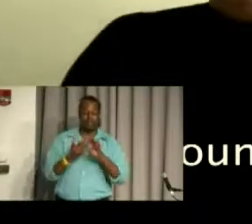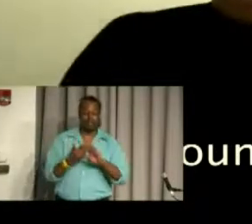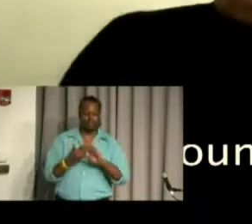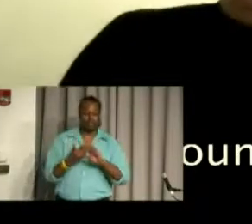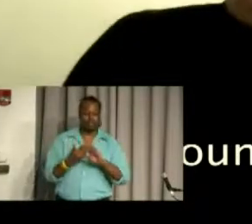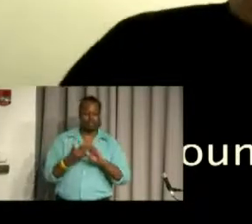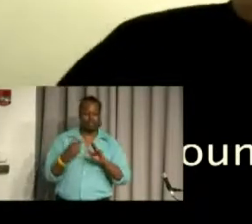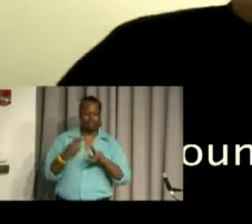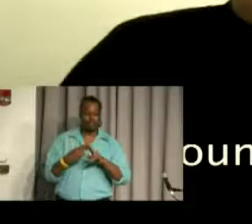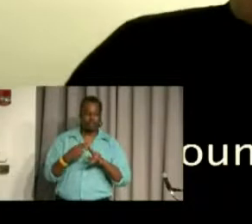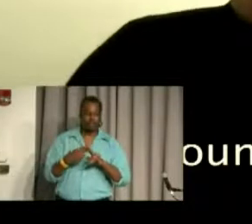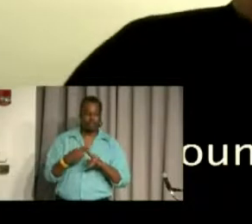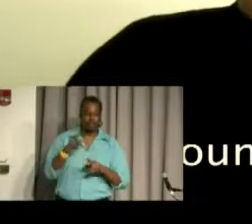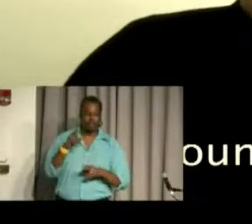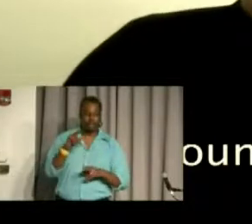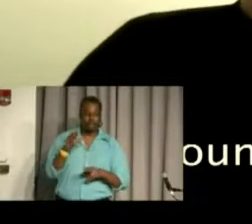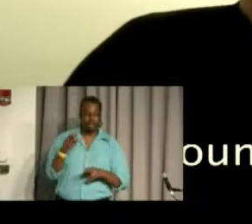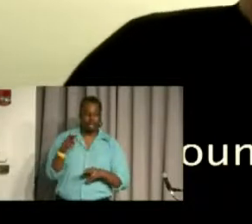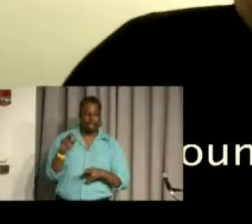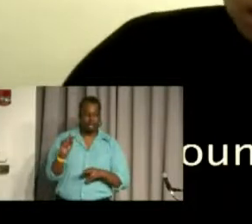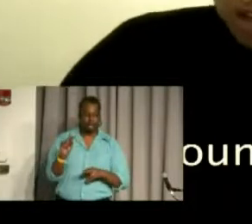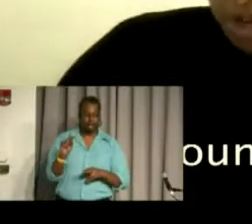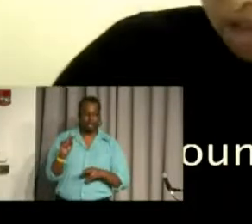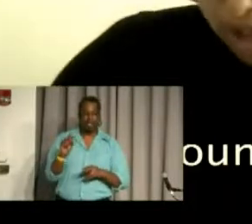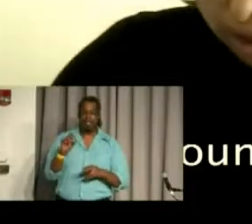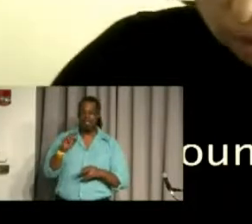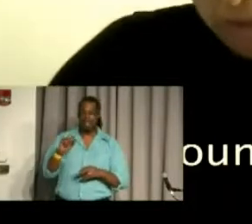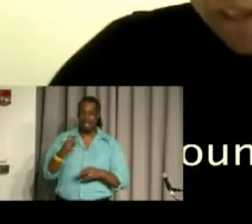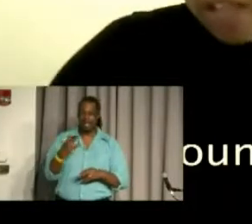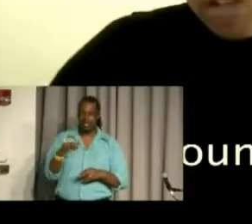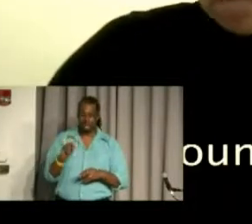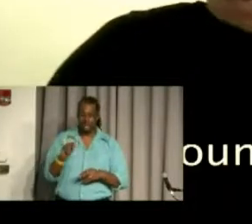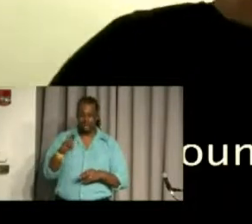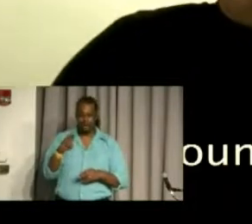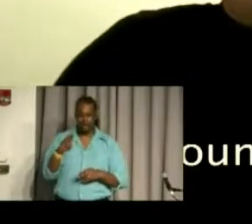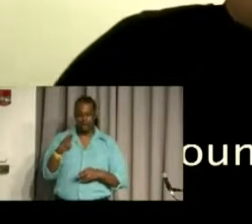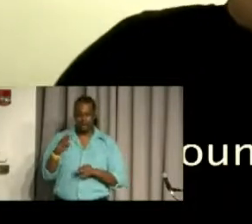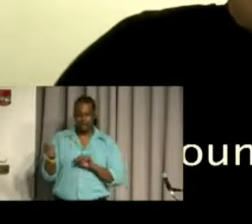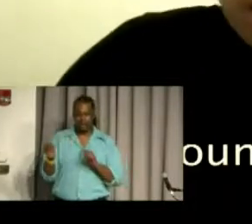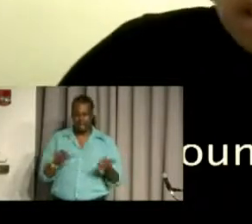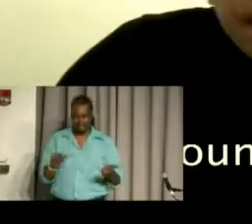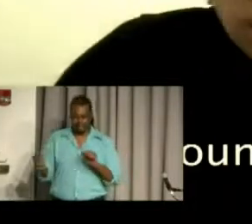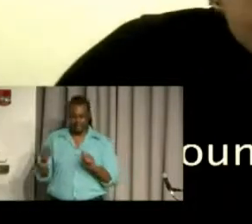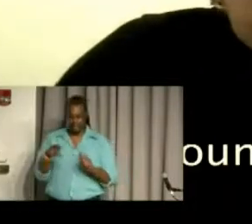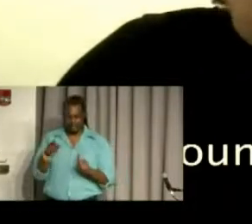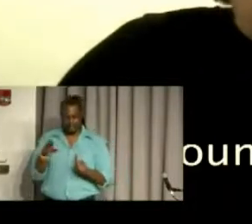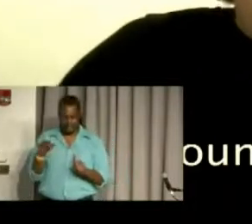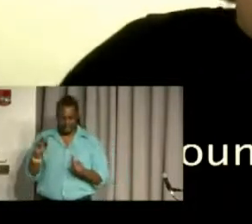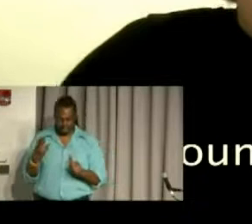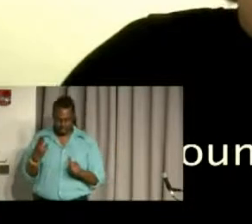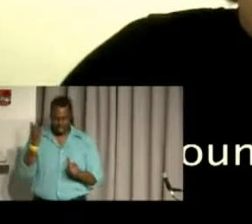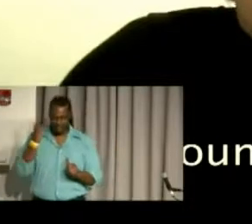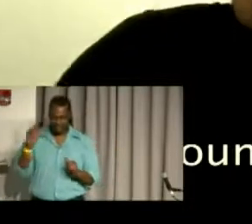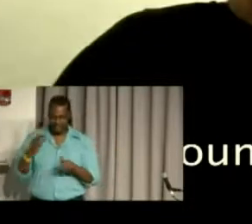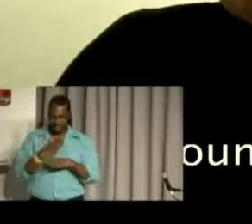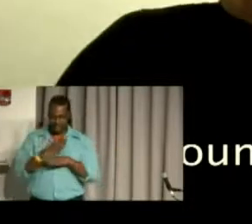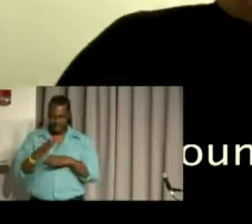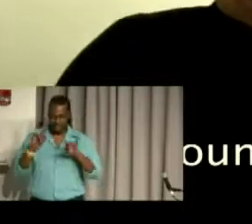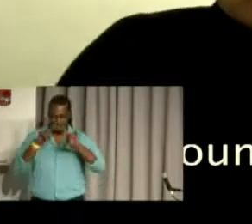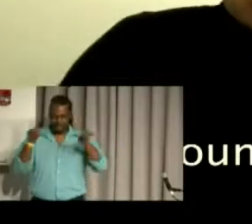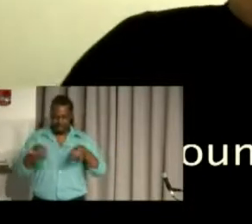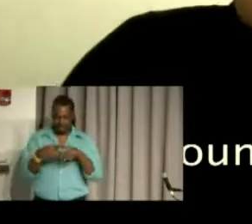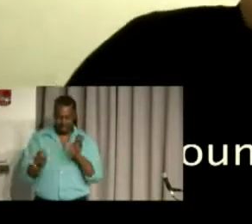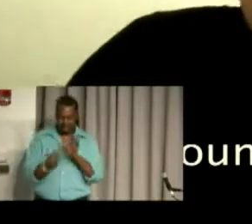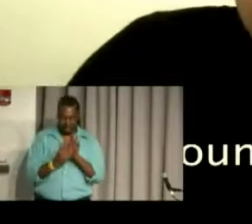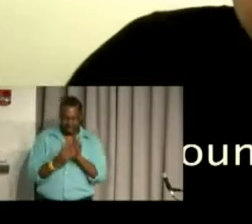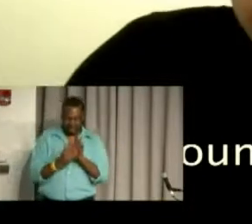of Lyons in St. John the Baptist Parish, which, if I can share my screen once again, I can share a